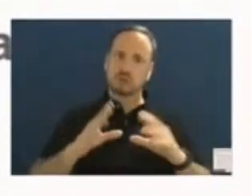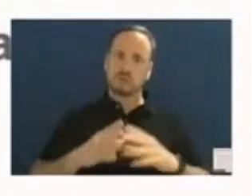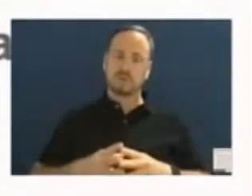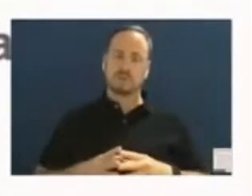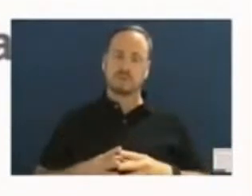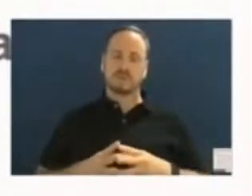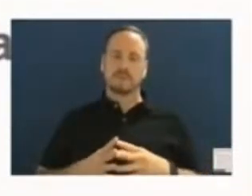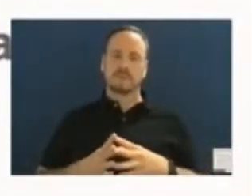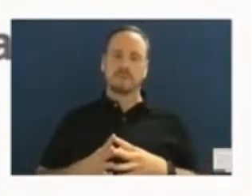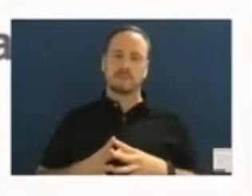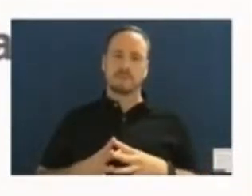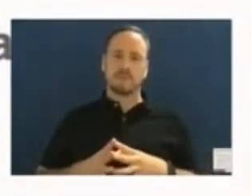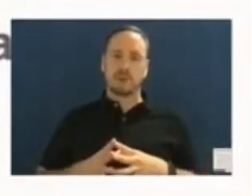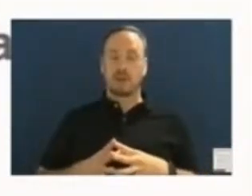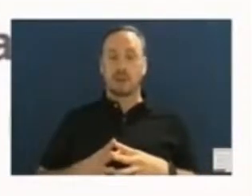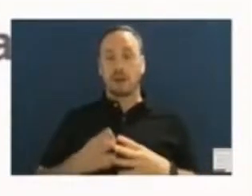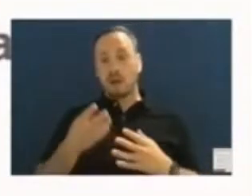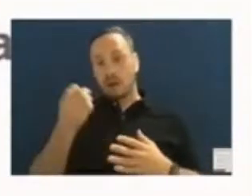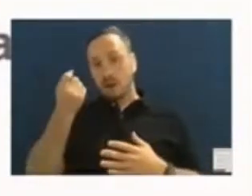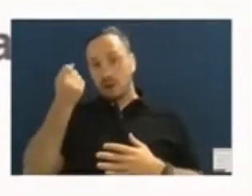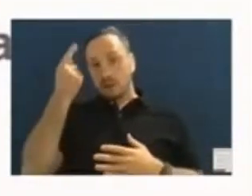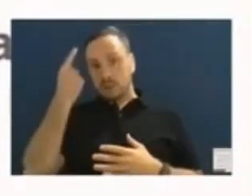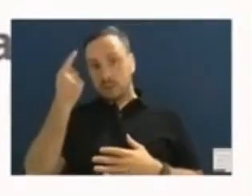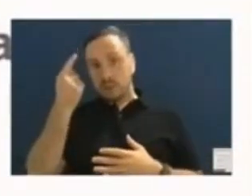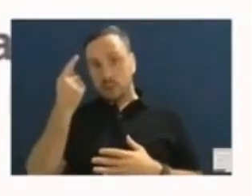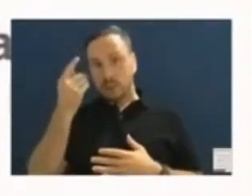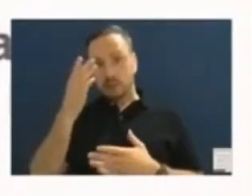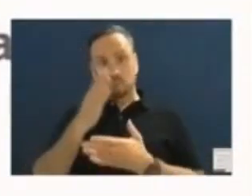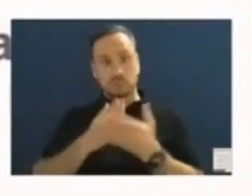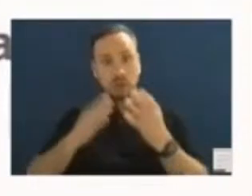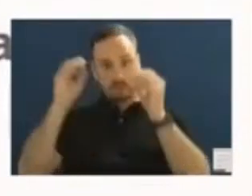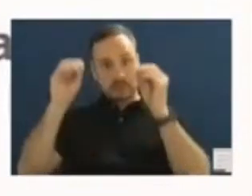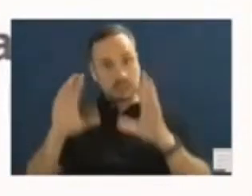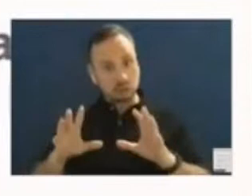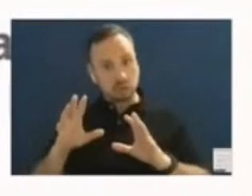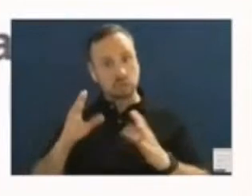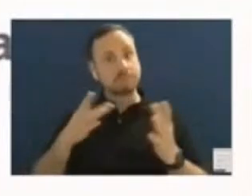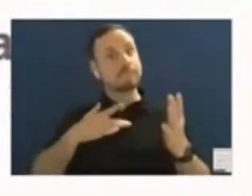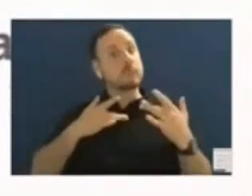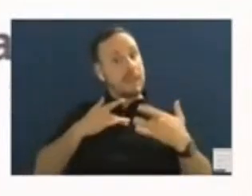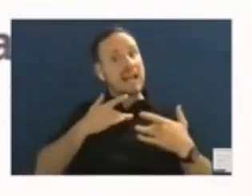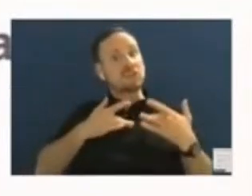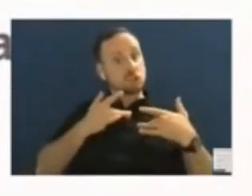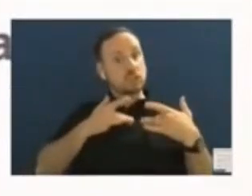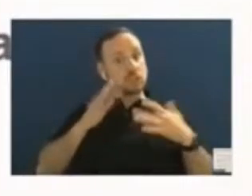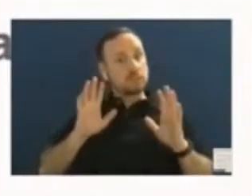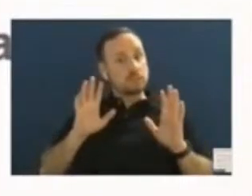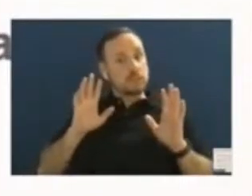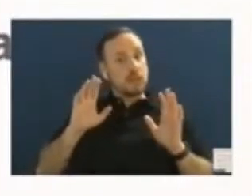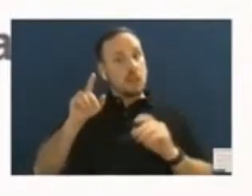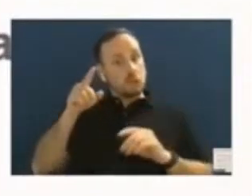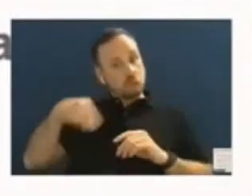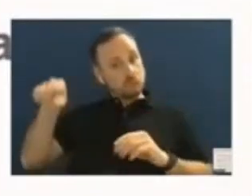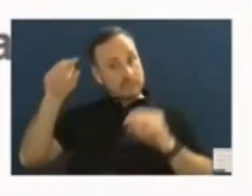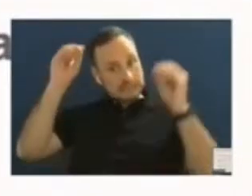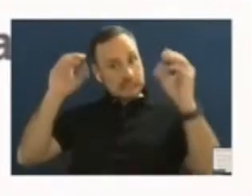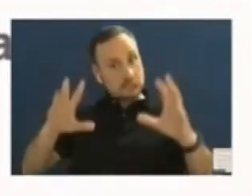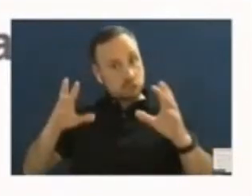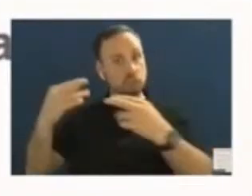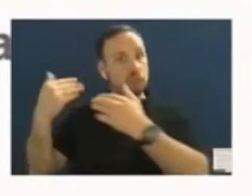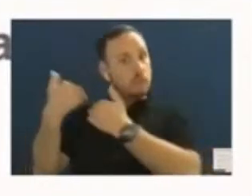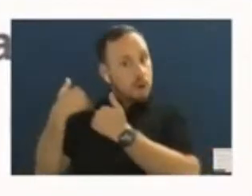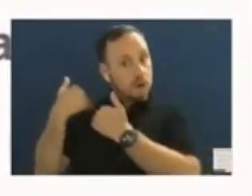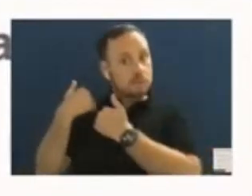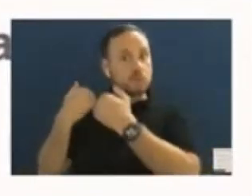have teachers across the district, and I say this with a compassionate heart, that will be responsible for supporting and instructing students who are in